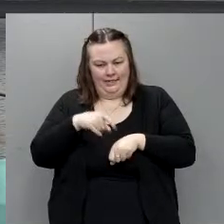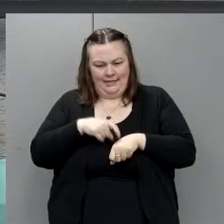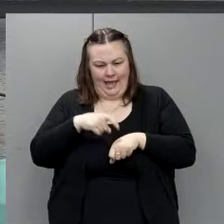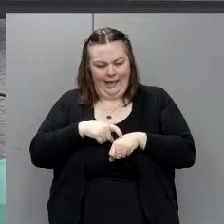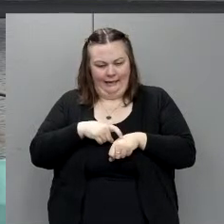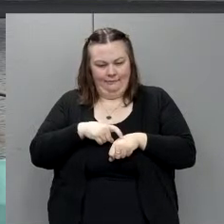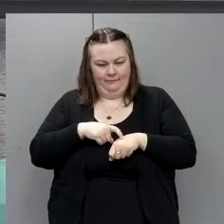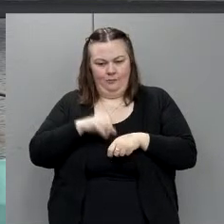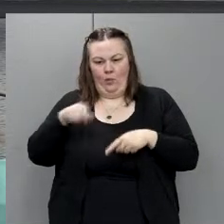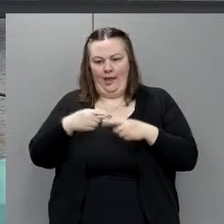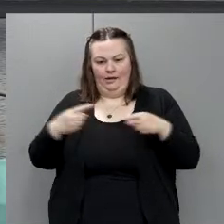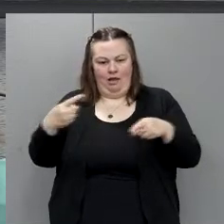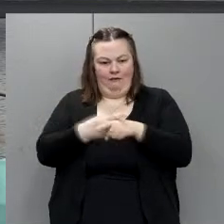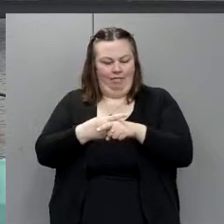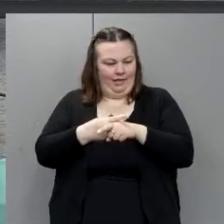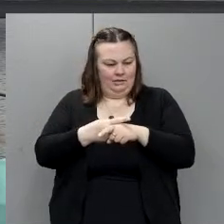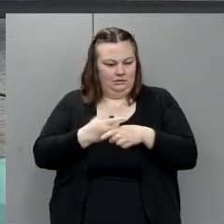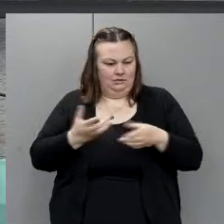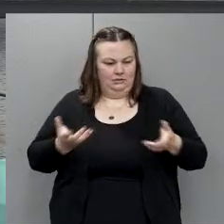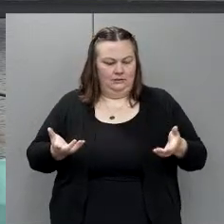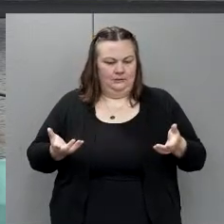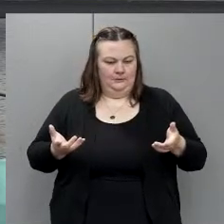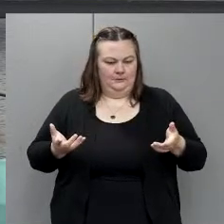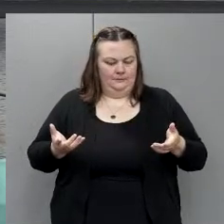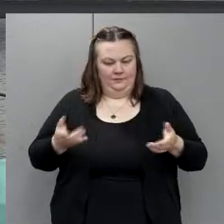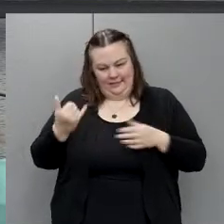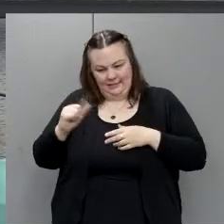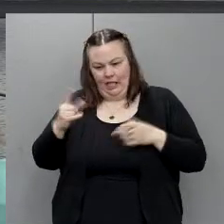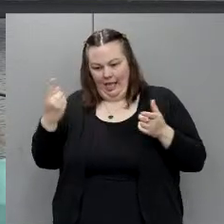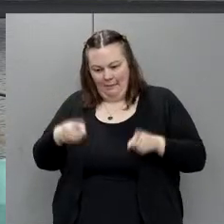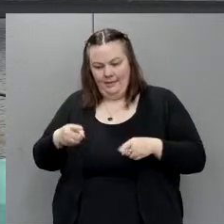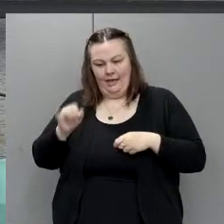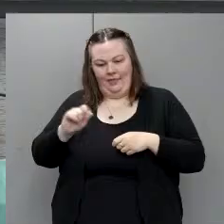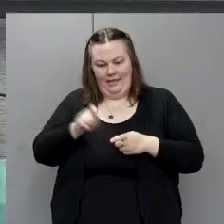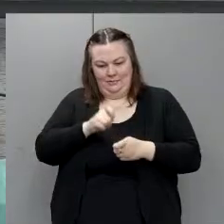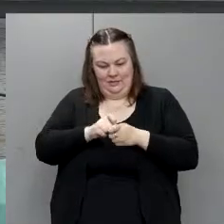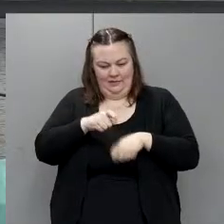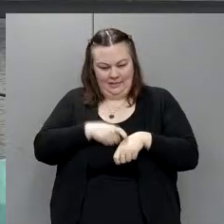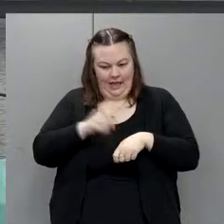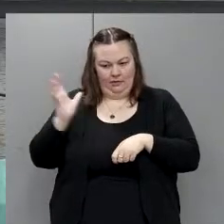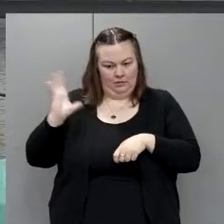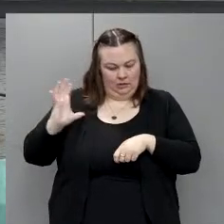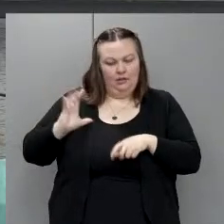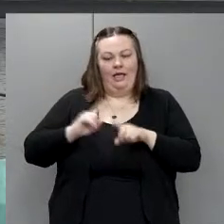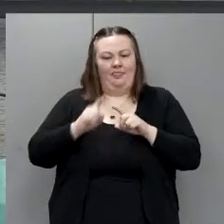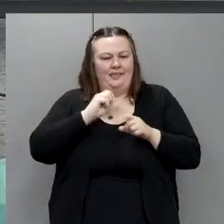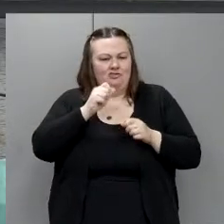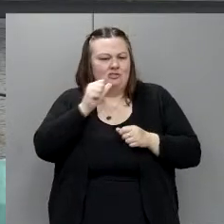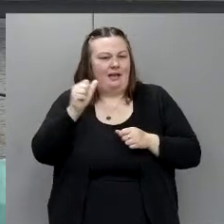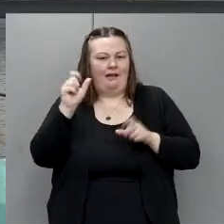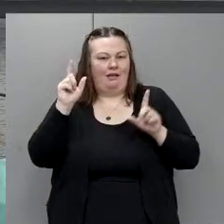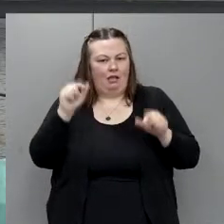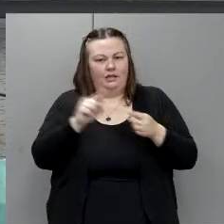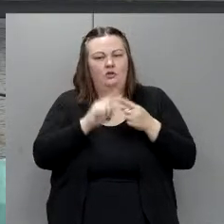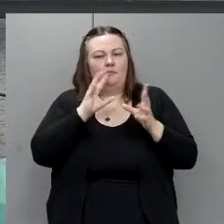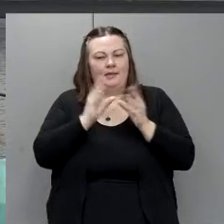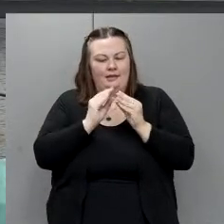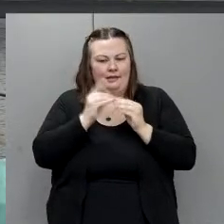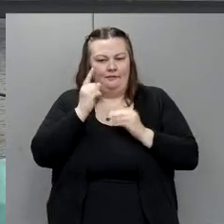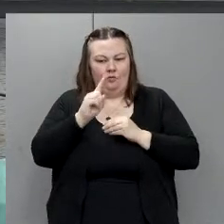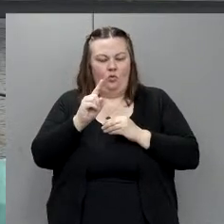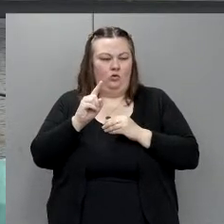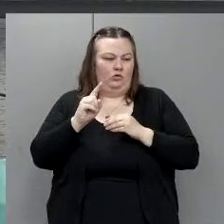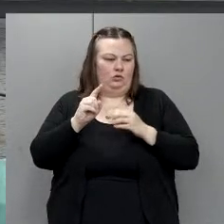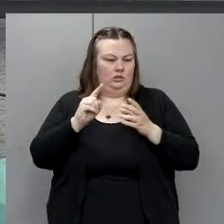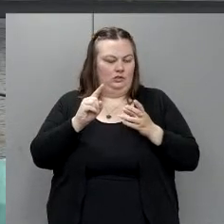where there was conflict that was still going on at that particular time, and then she did not attend a meeting for forever.